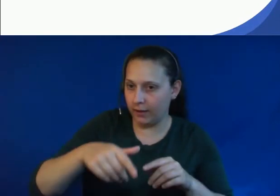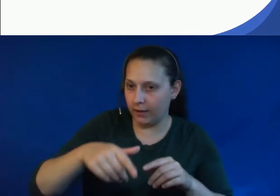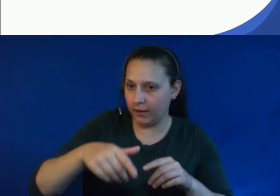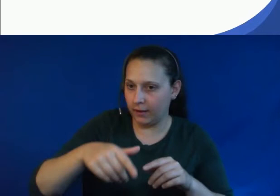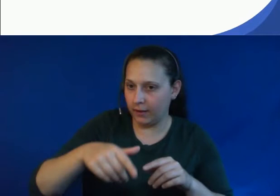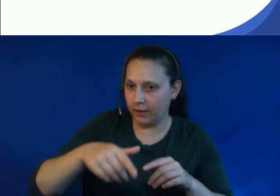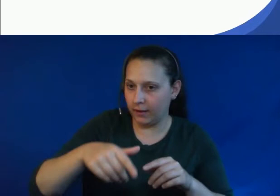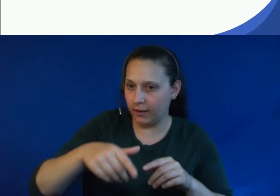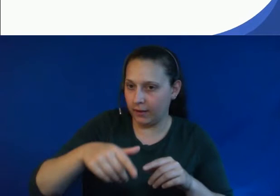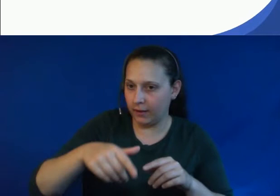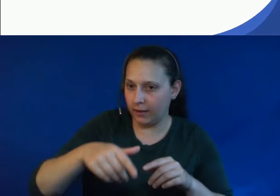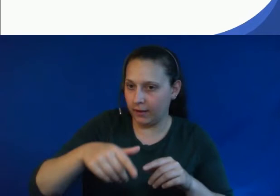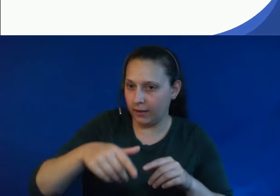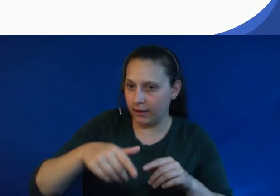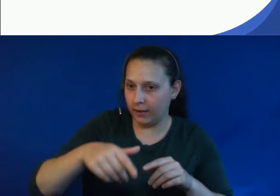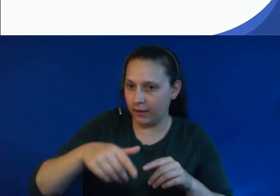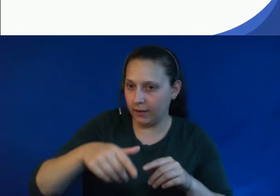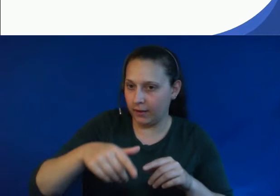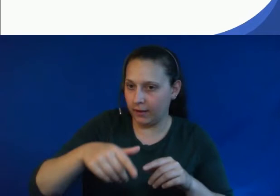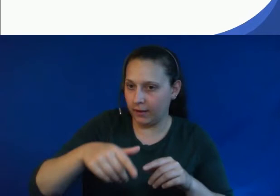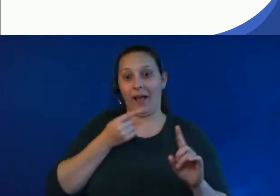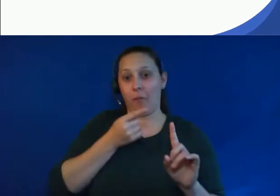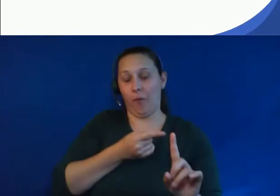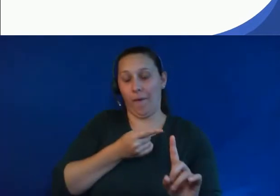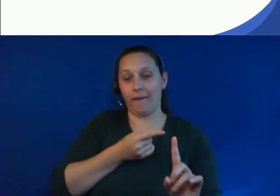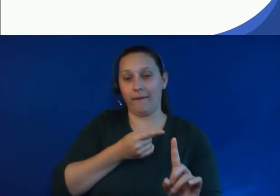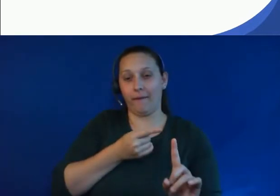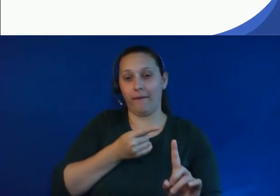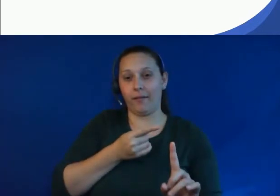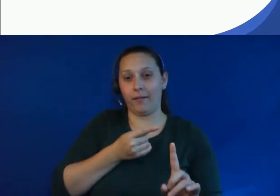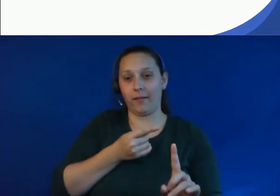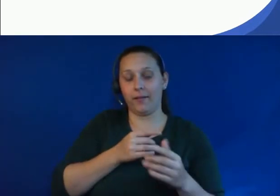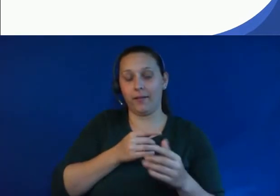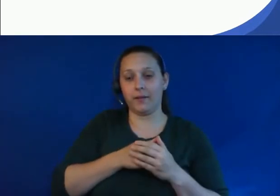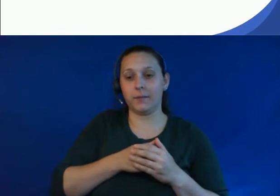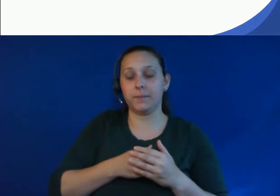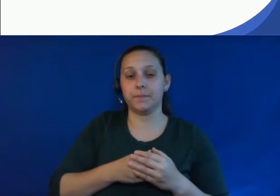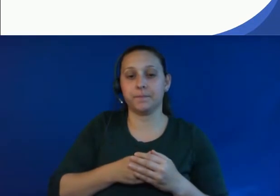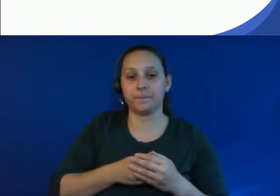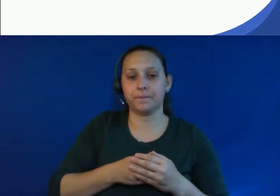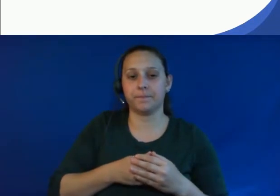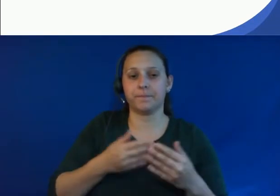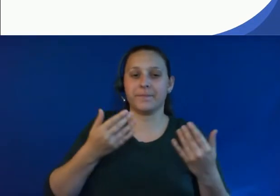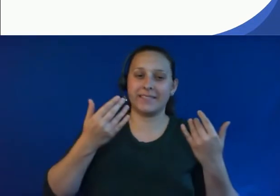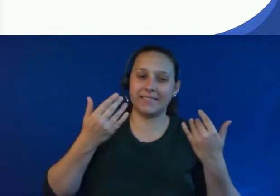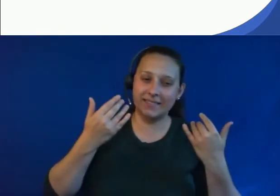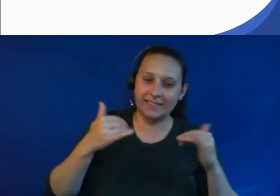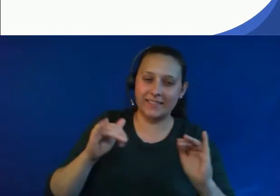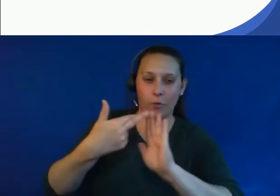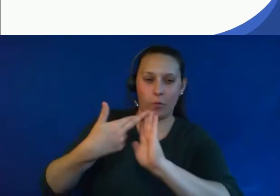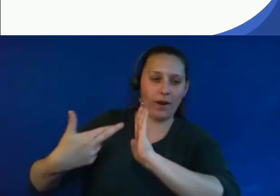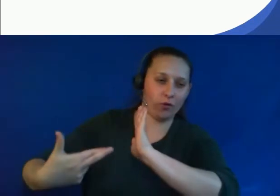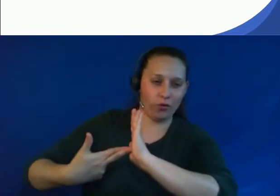that also extends to my last point. Um, there's a good amount of work that has to be done on the regulatory side and